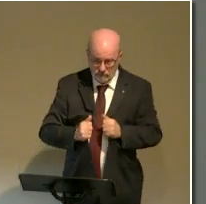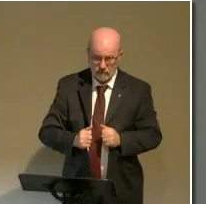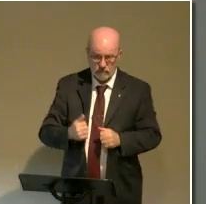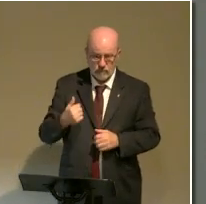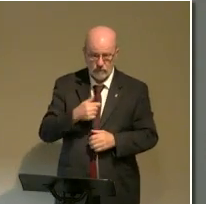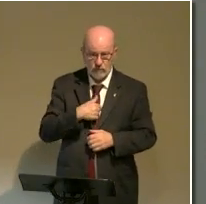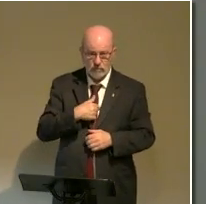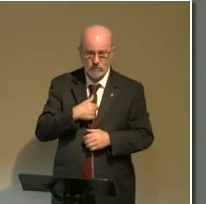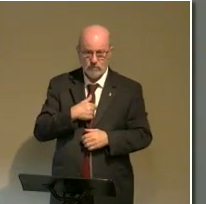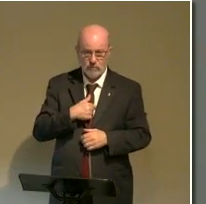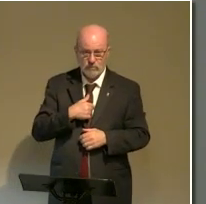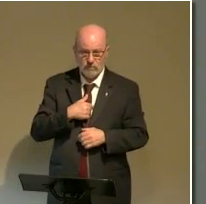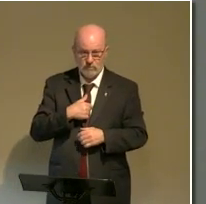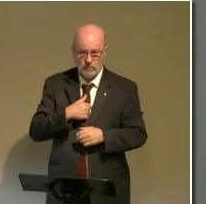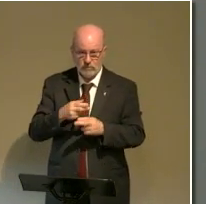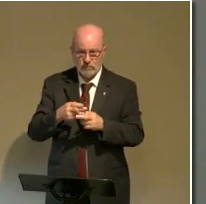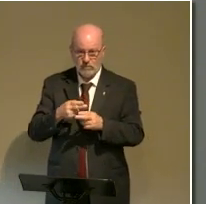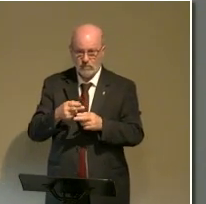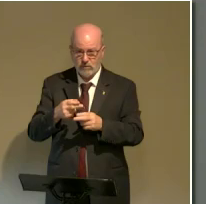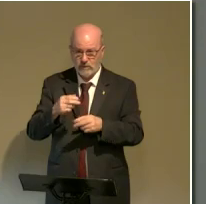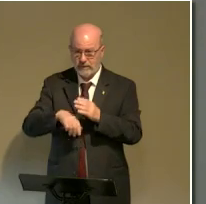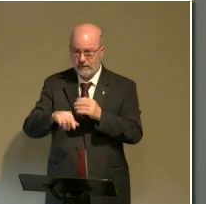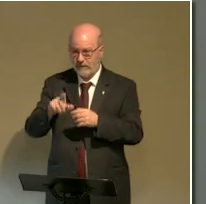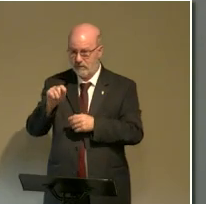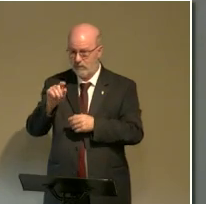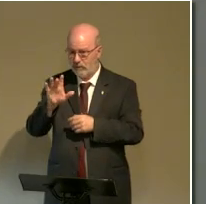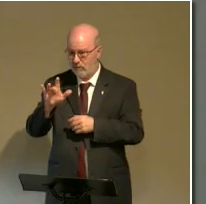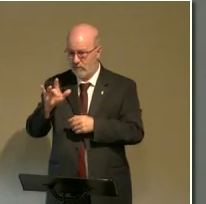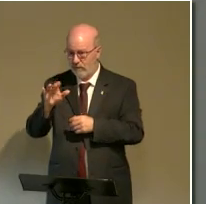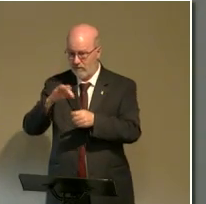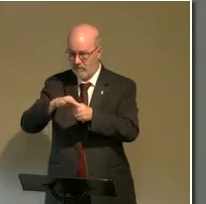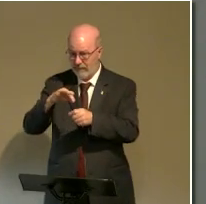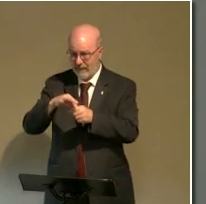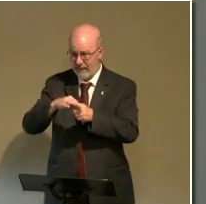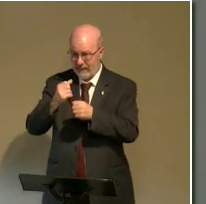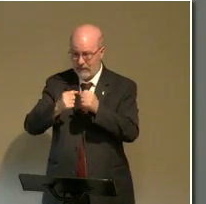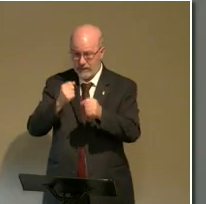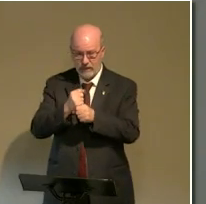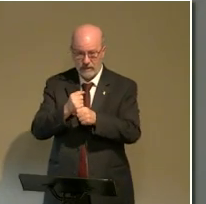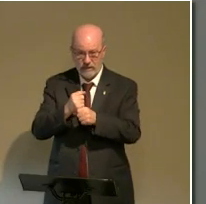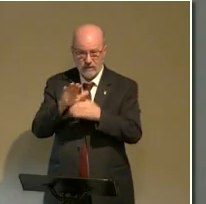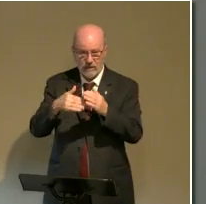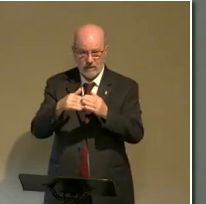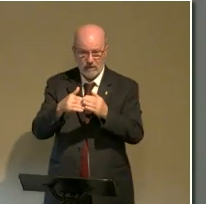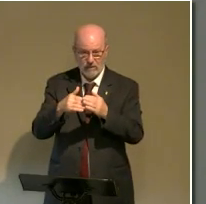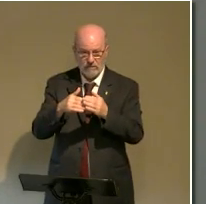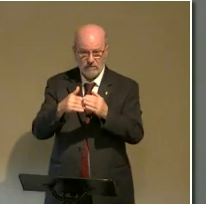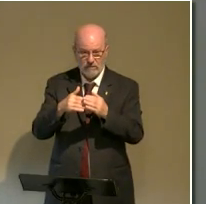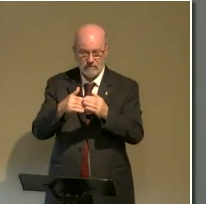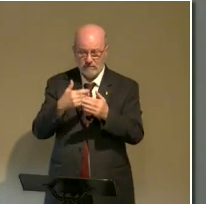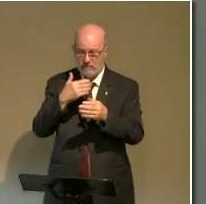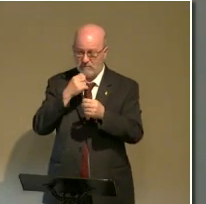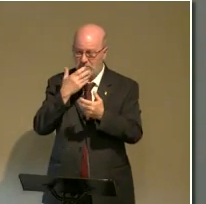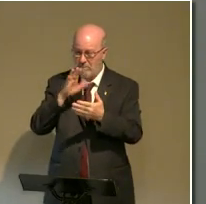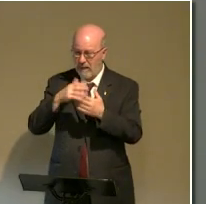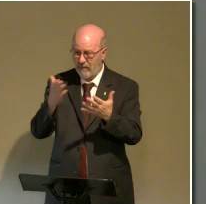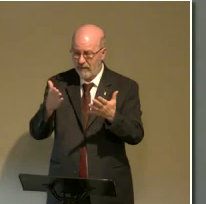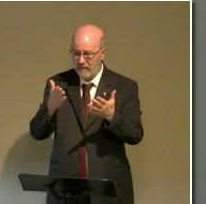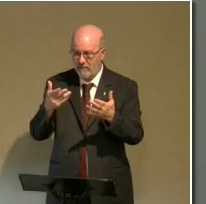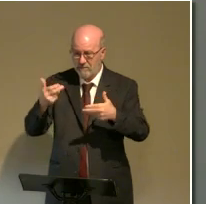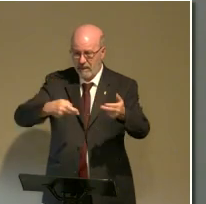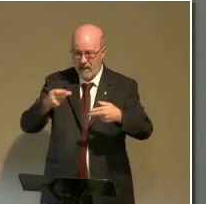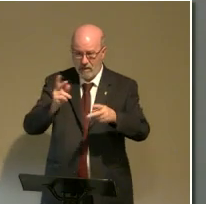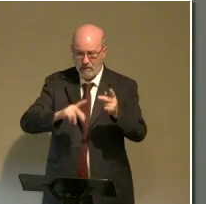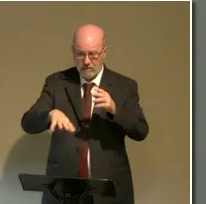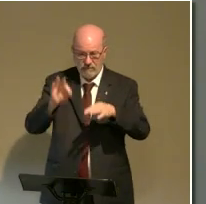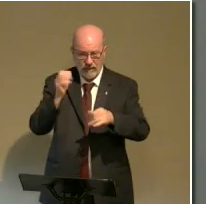an election year, right? 2025. And, you know, everything, all the dirt's coming out. They hire people